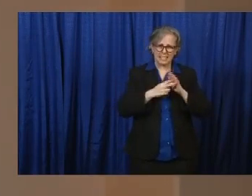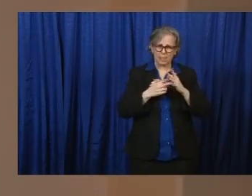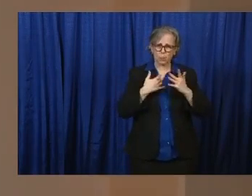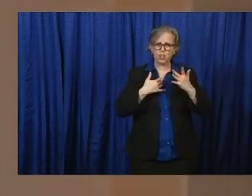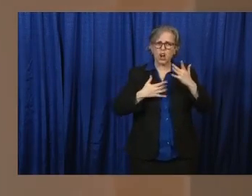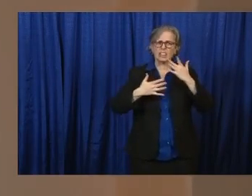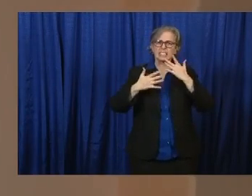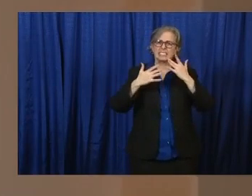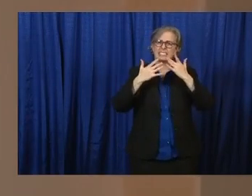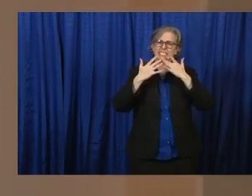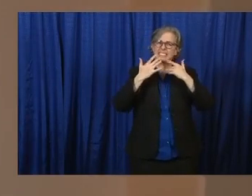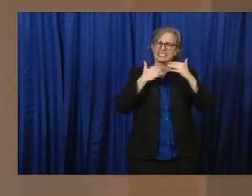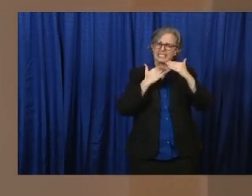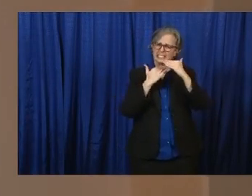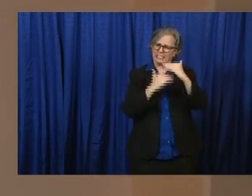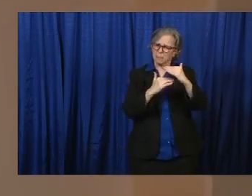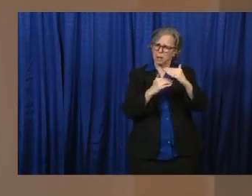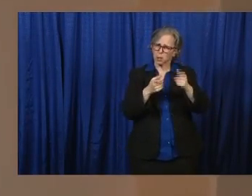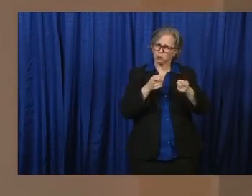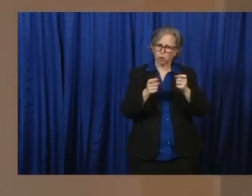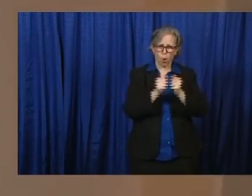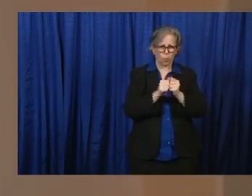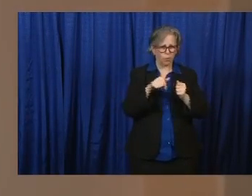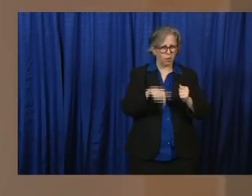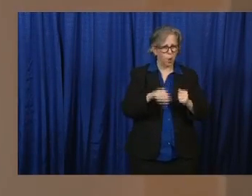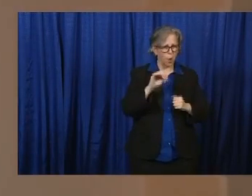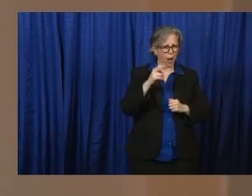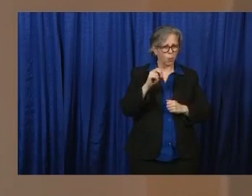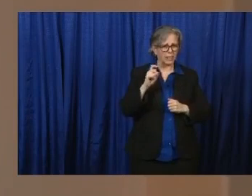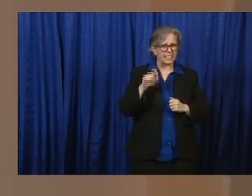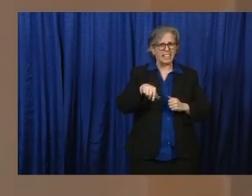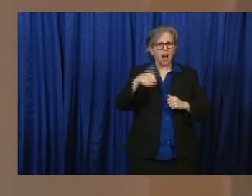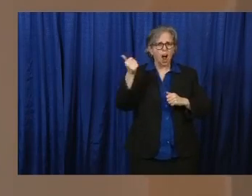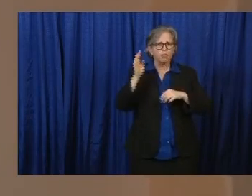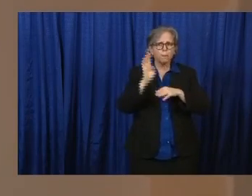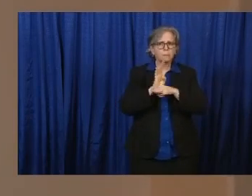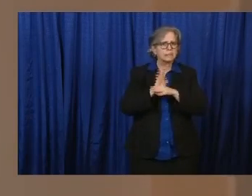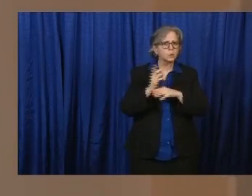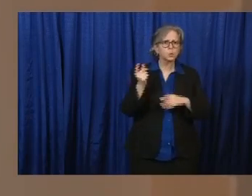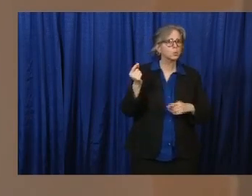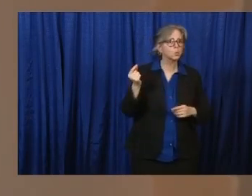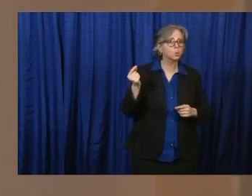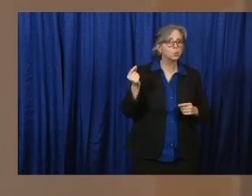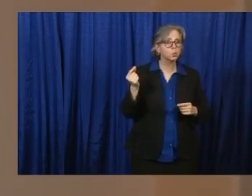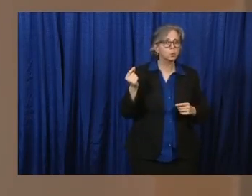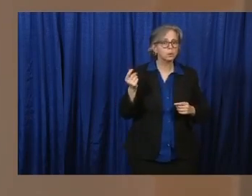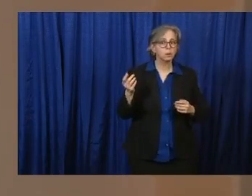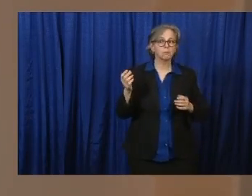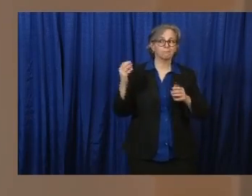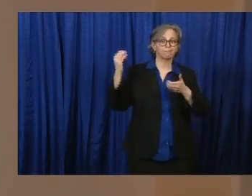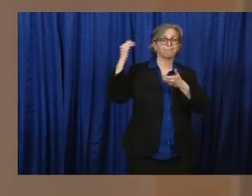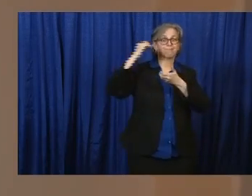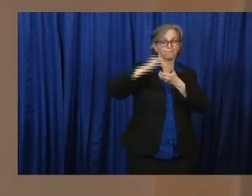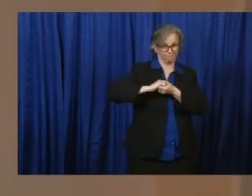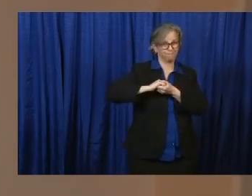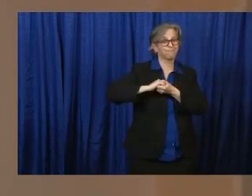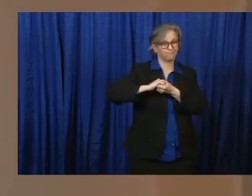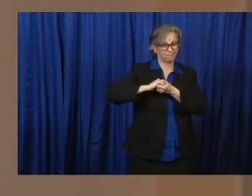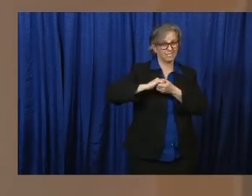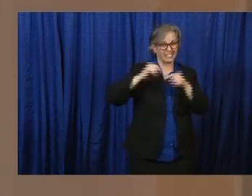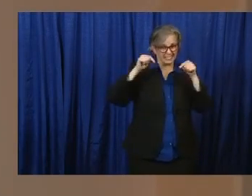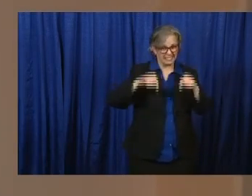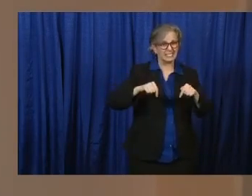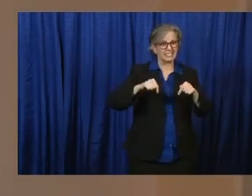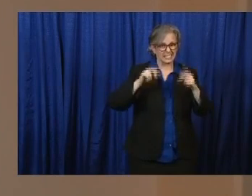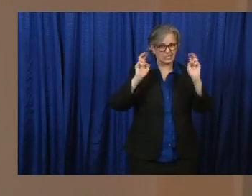we need these other institutions to do is to work with businesses on this issue. Give me an example how